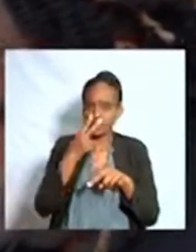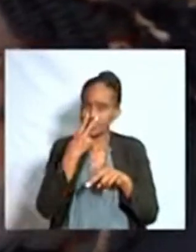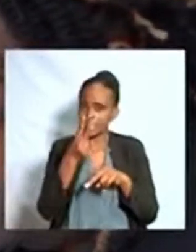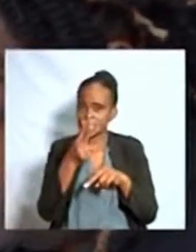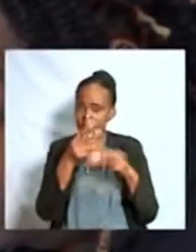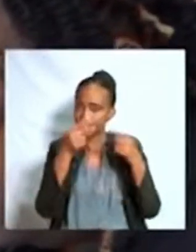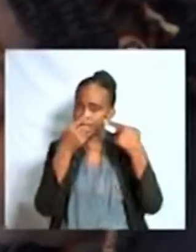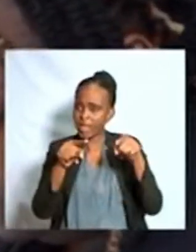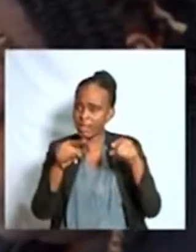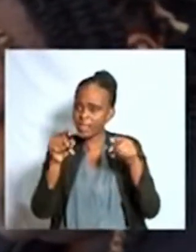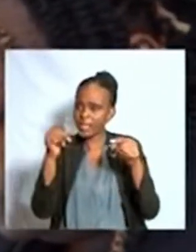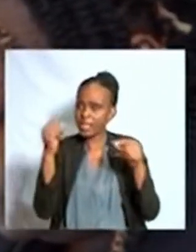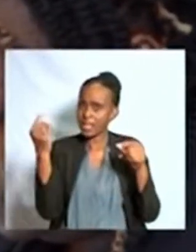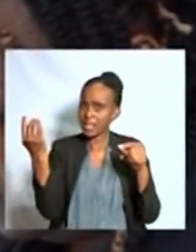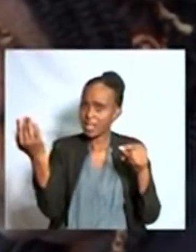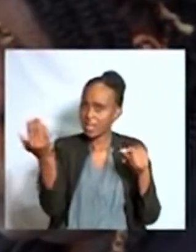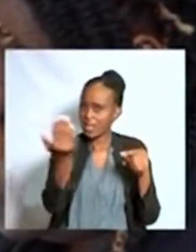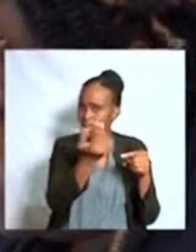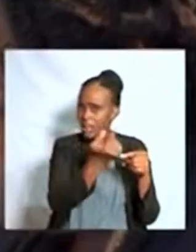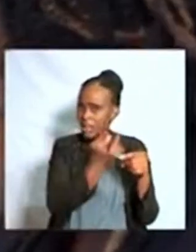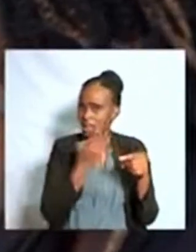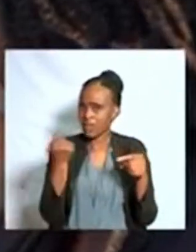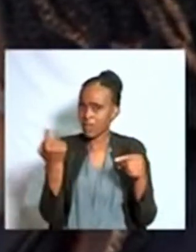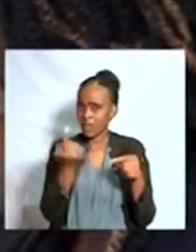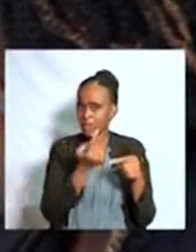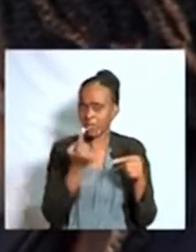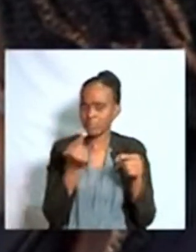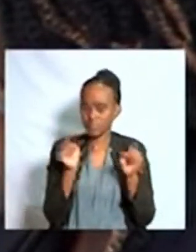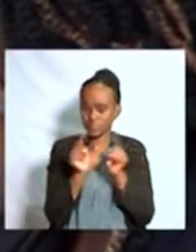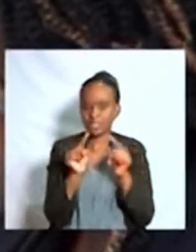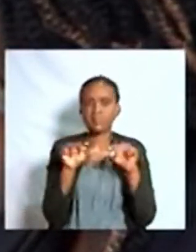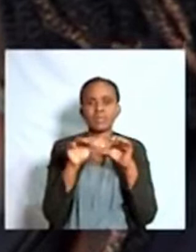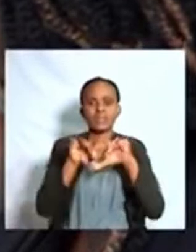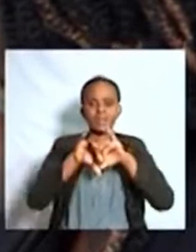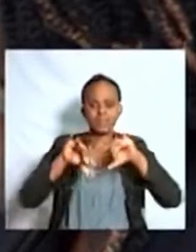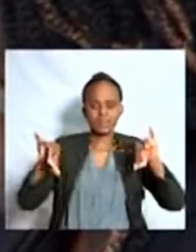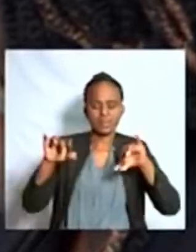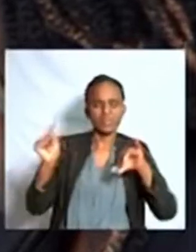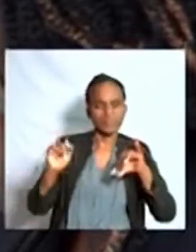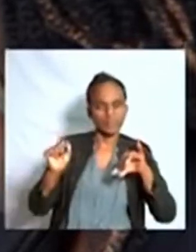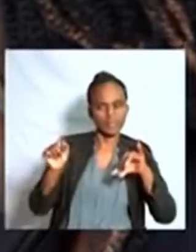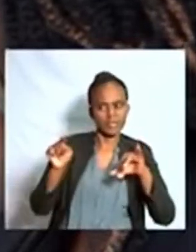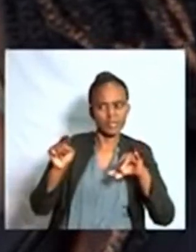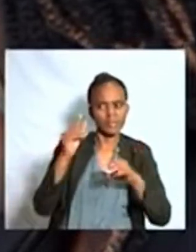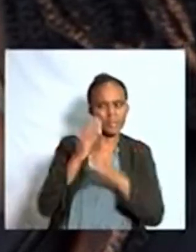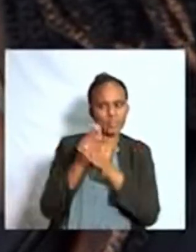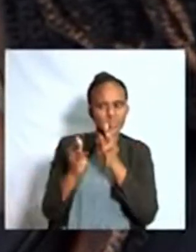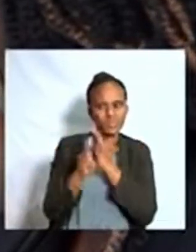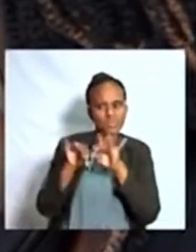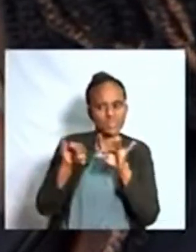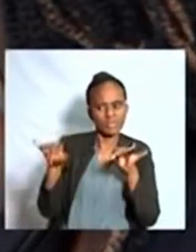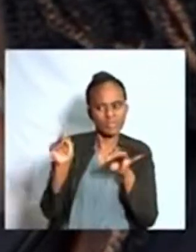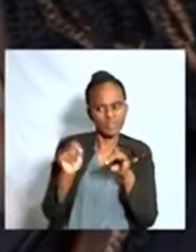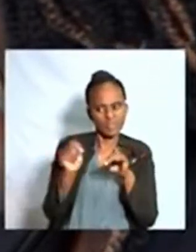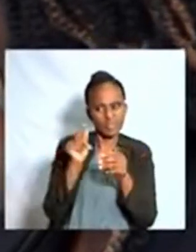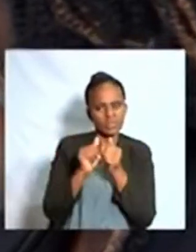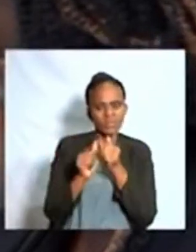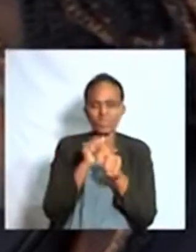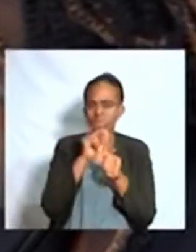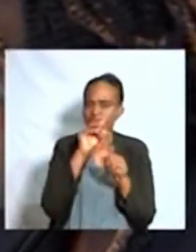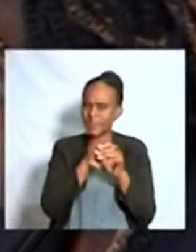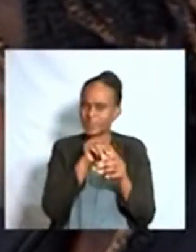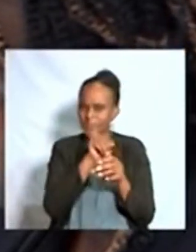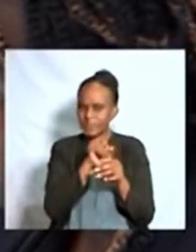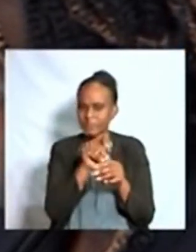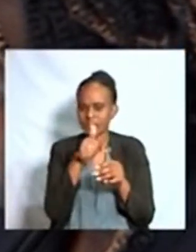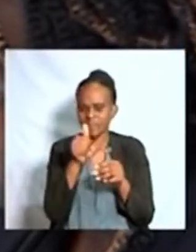is happening around them. We have also included a separate toilet, which is not part of the main structure